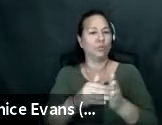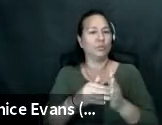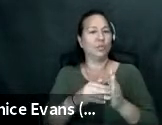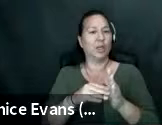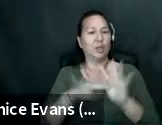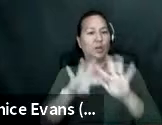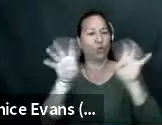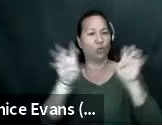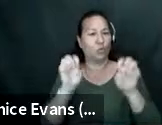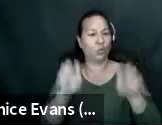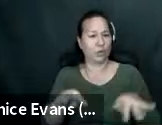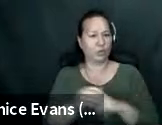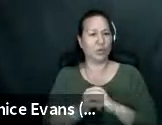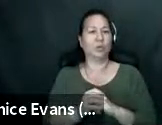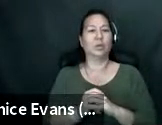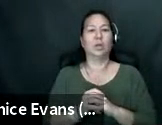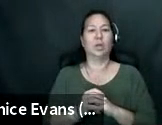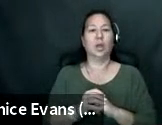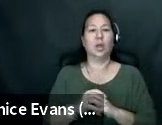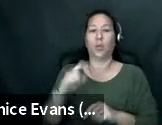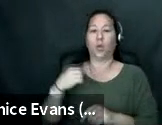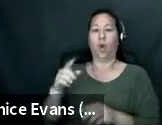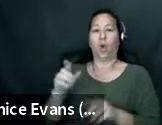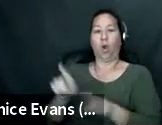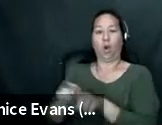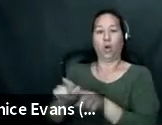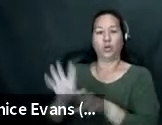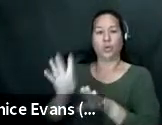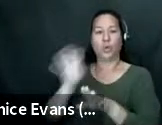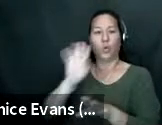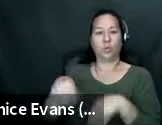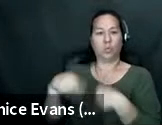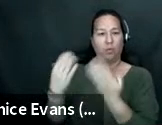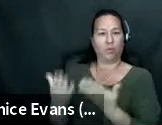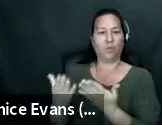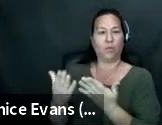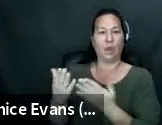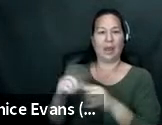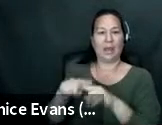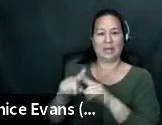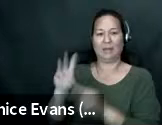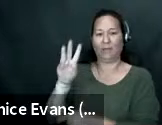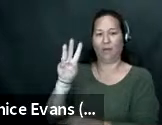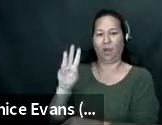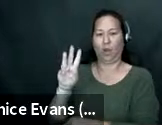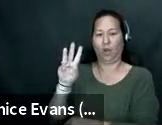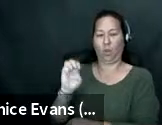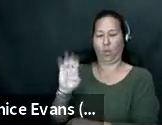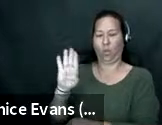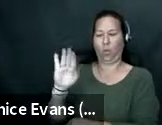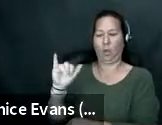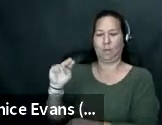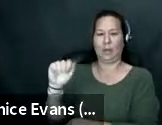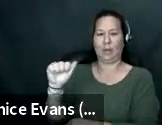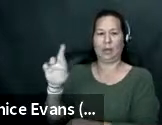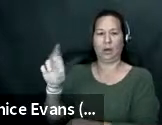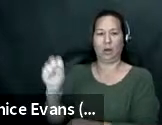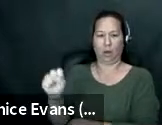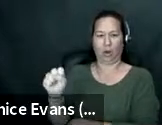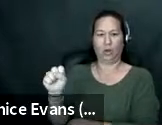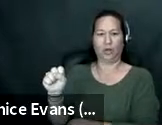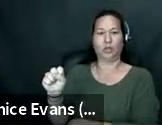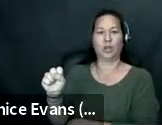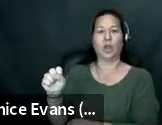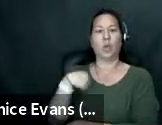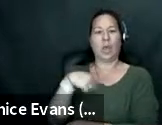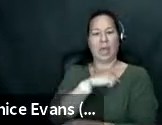hosting ETS webinars for employers and supervisors. They have 3 scheduled for June and 1 scheduled